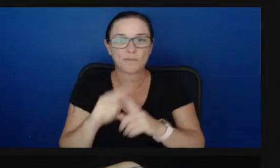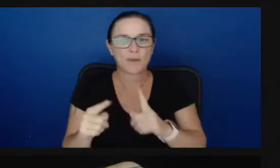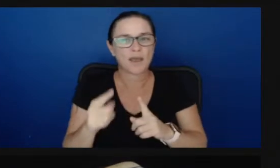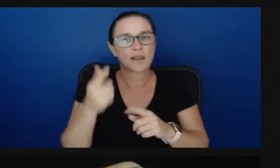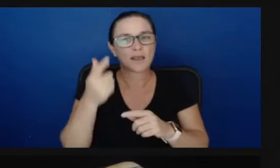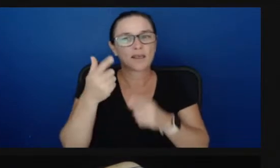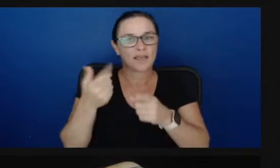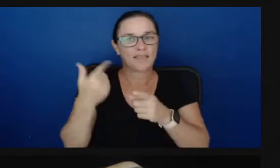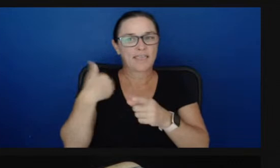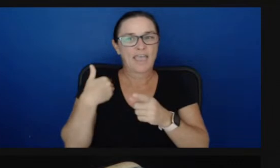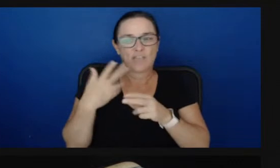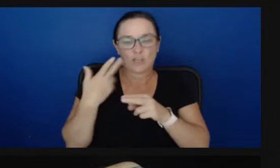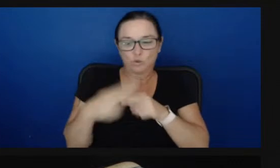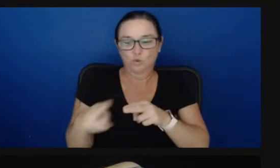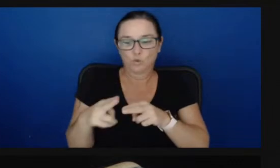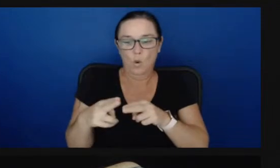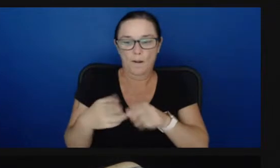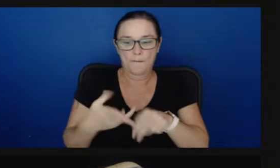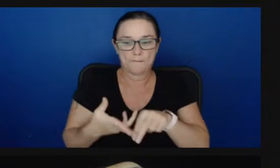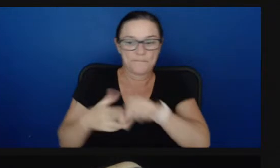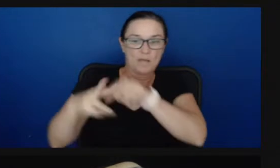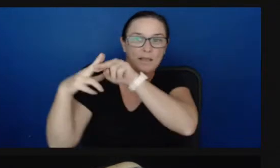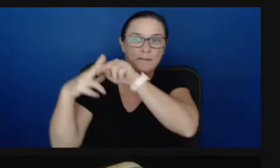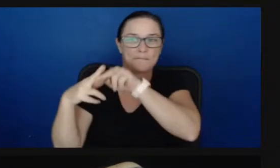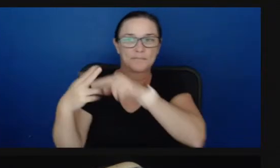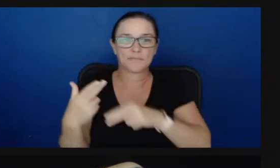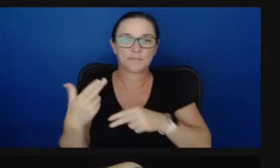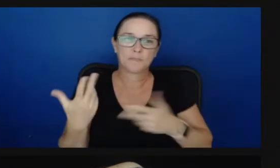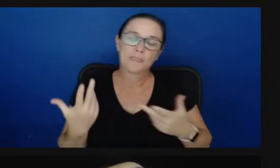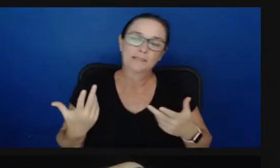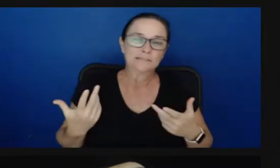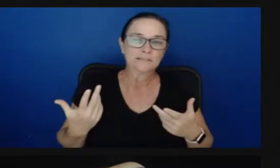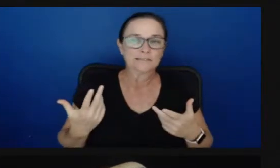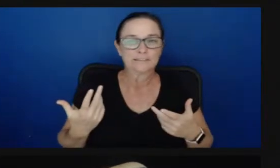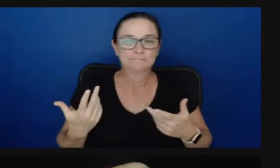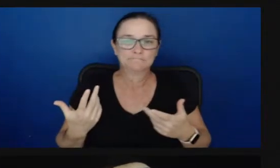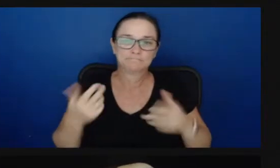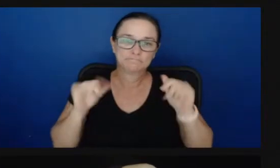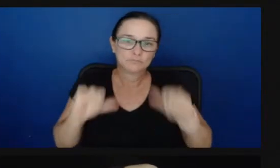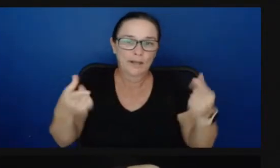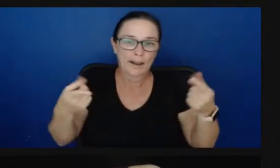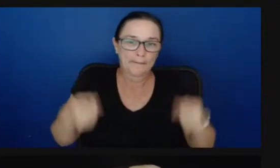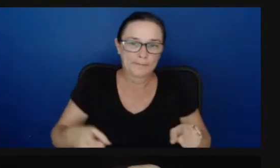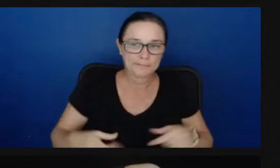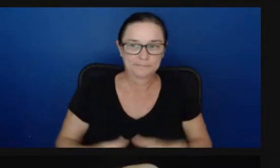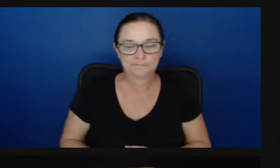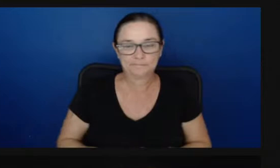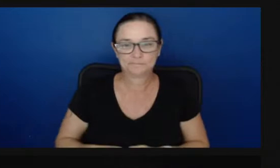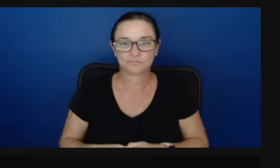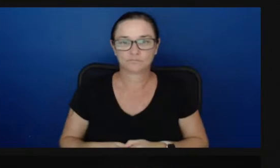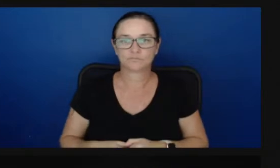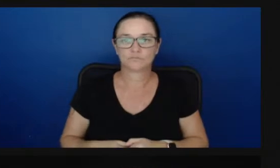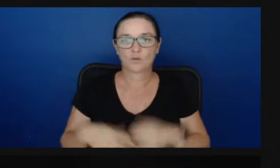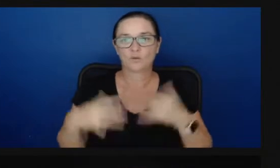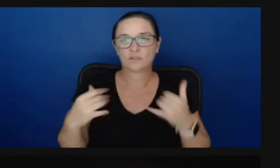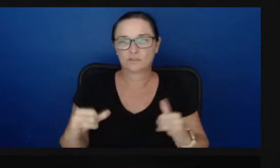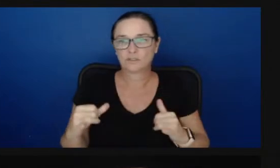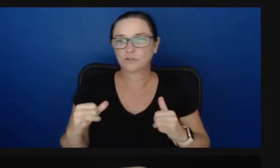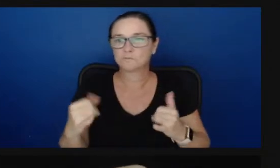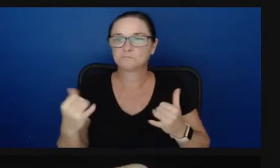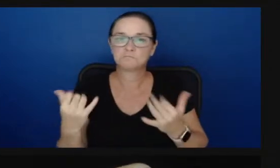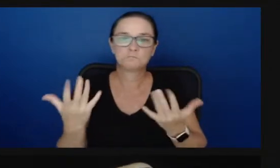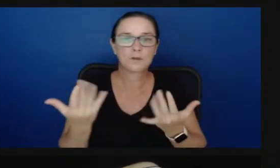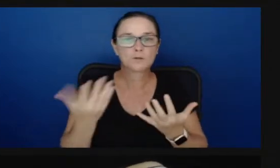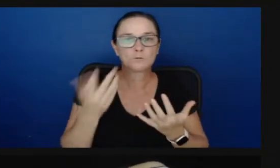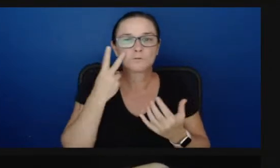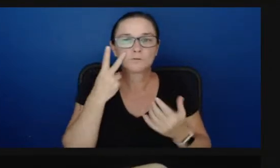short buildups, you really can't take it off the table. So still on alert for that to happen. And